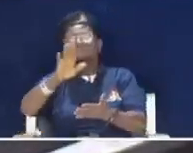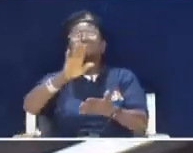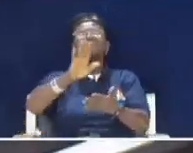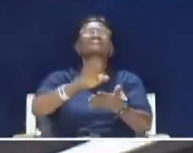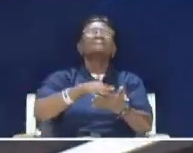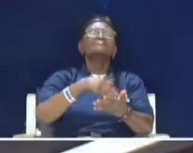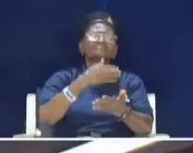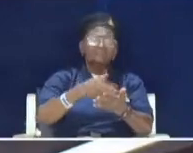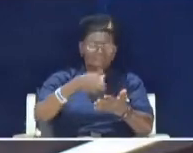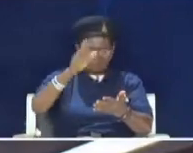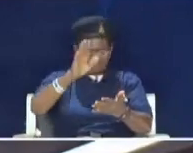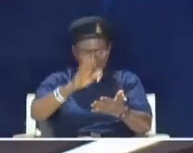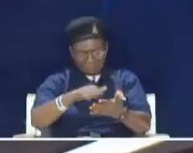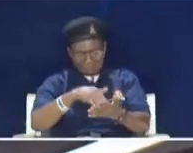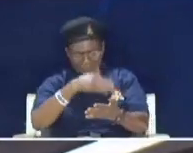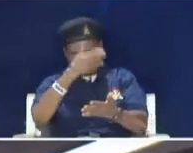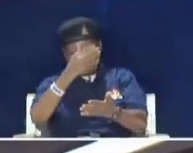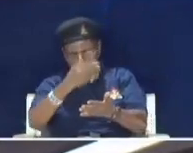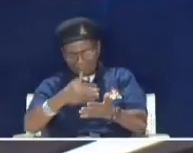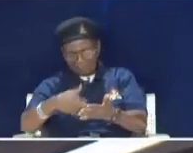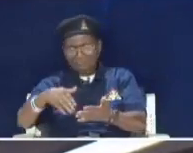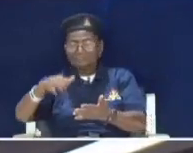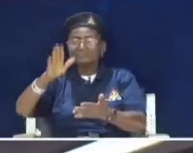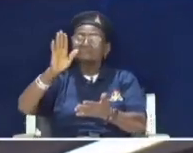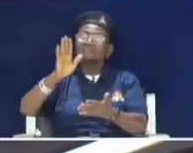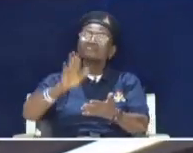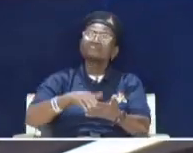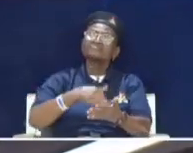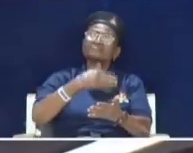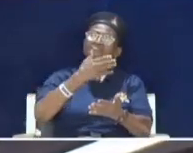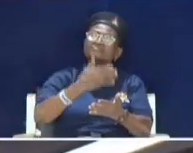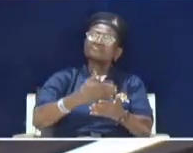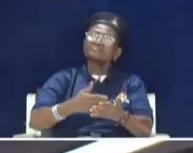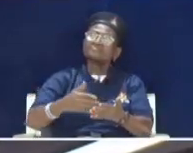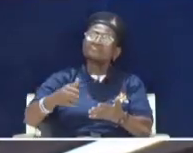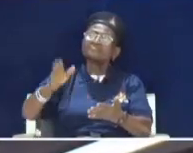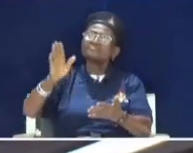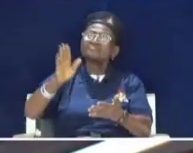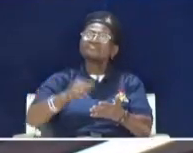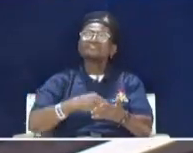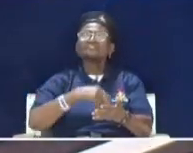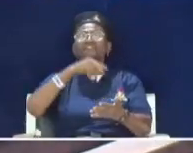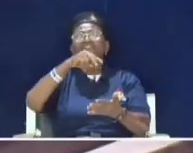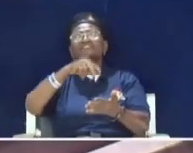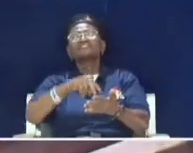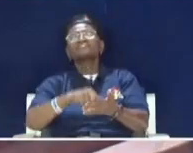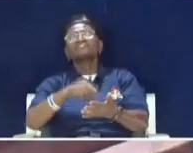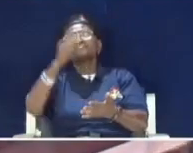He who never sleeps nor slumber, he stands by you.